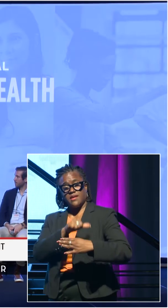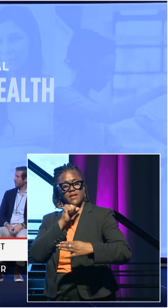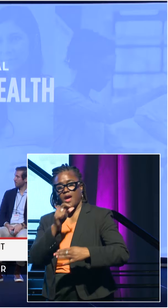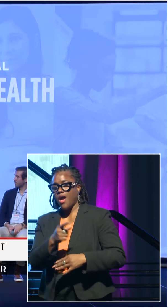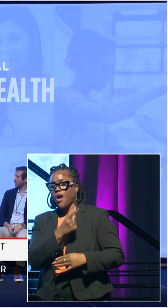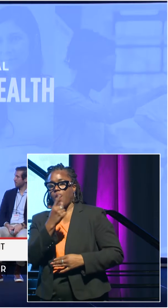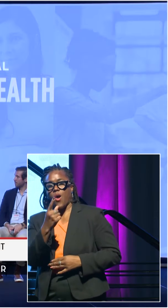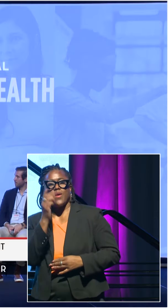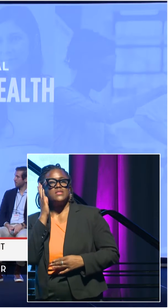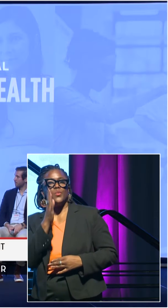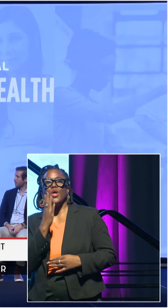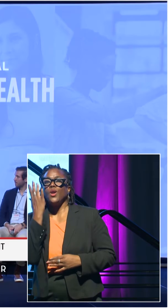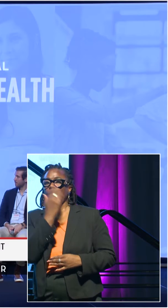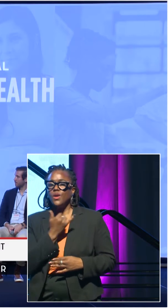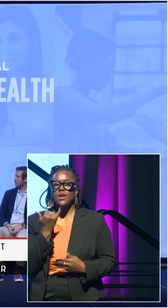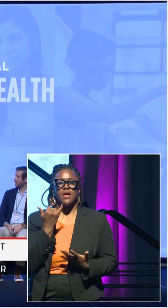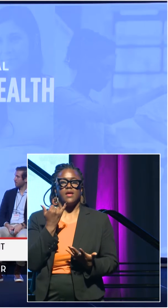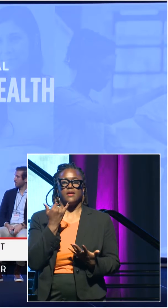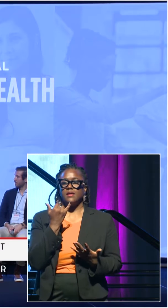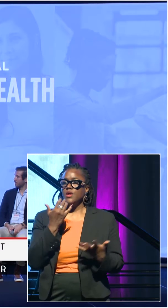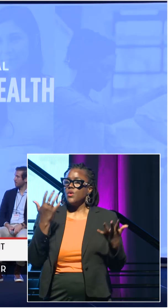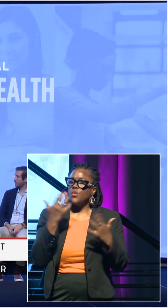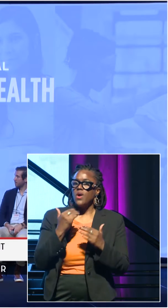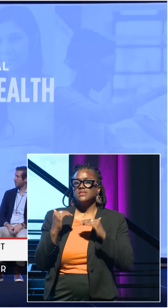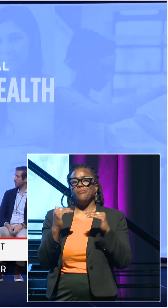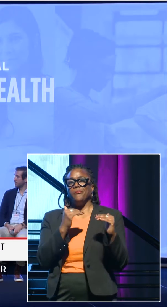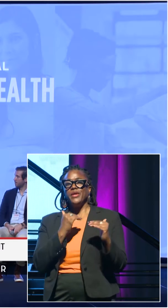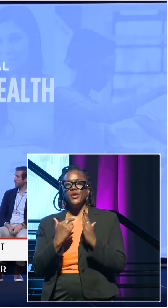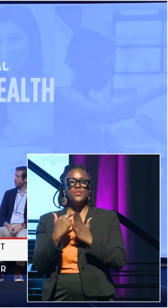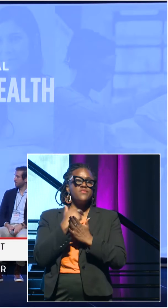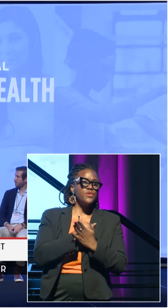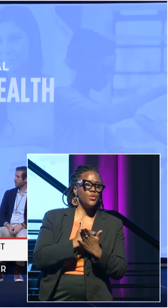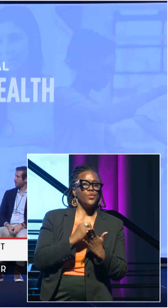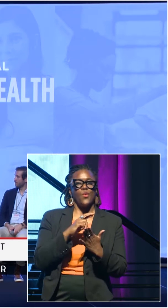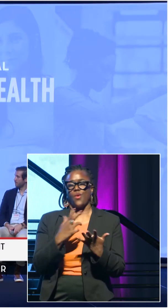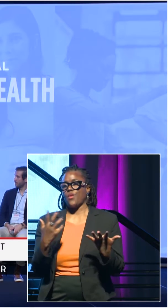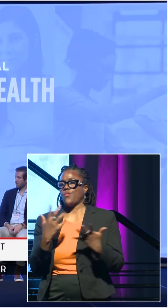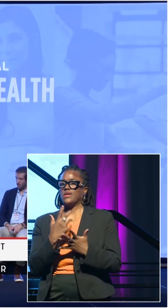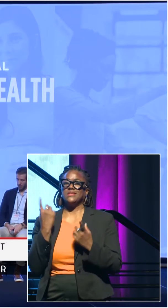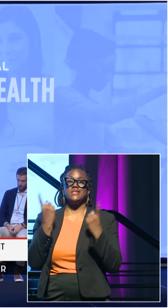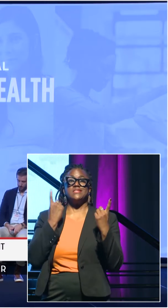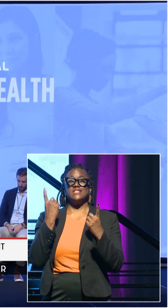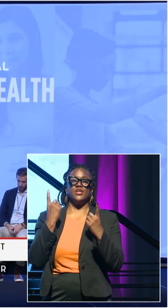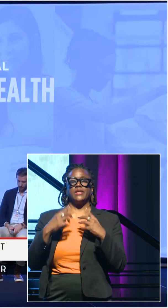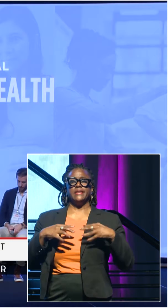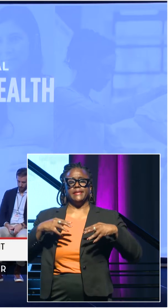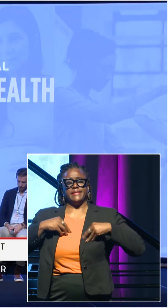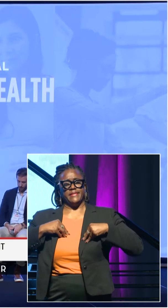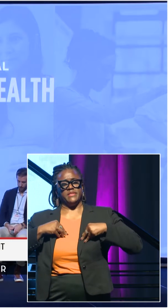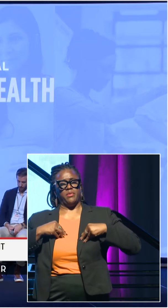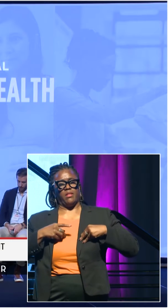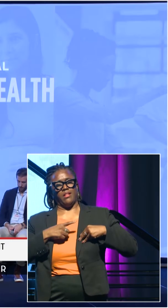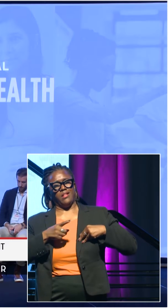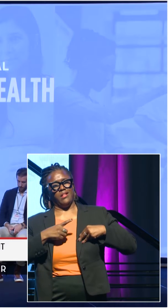always be in the form of what's peer-reviewed and what is considered acceptable by mainstream medical